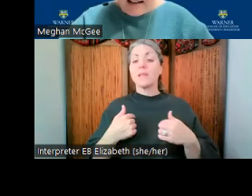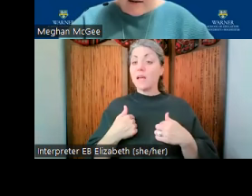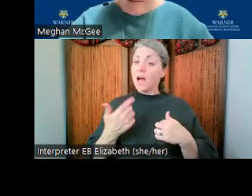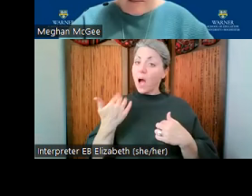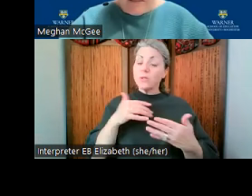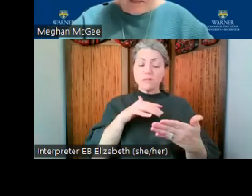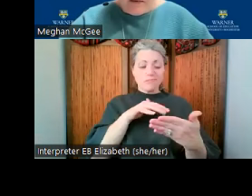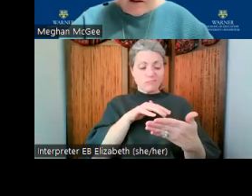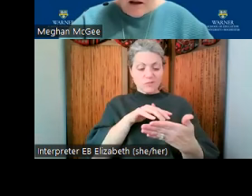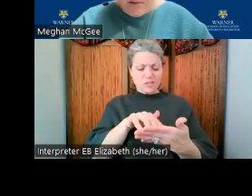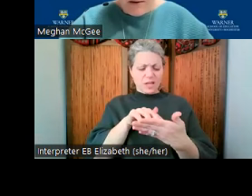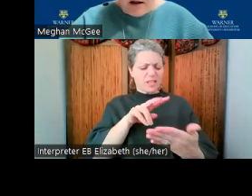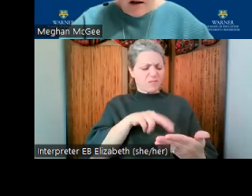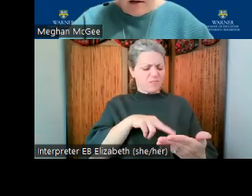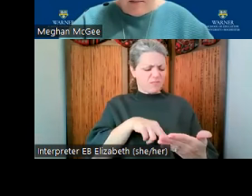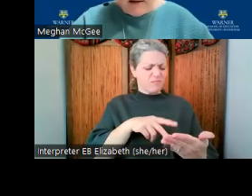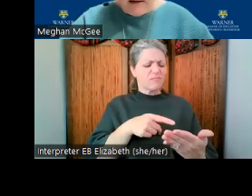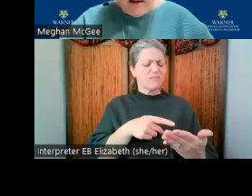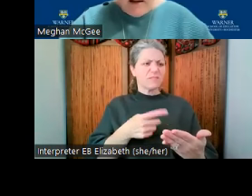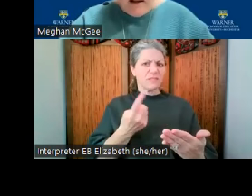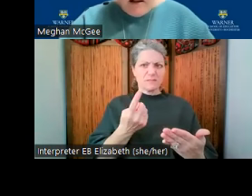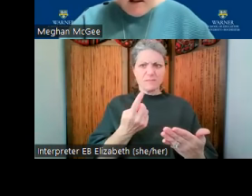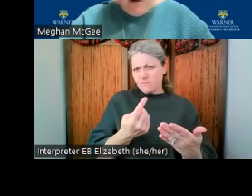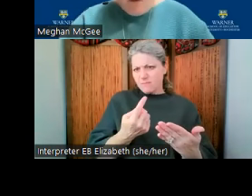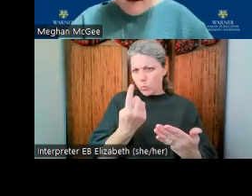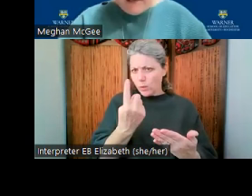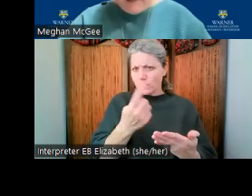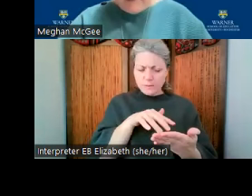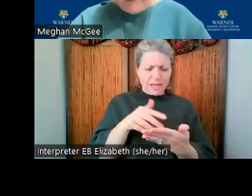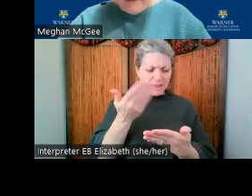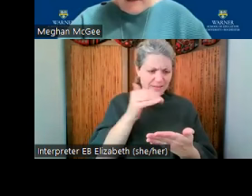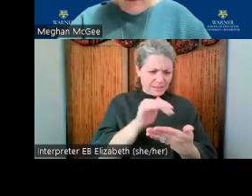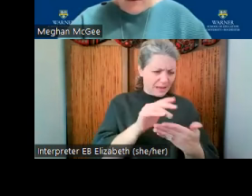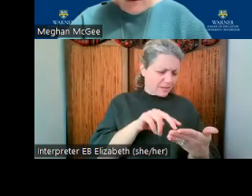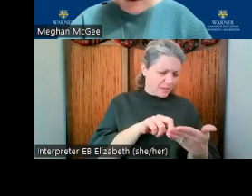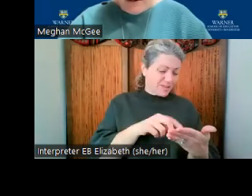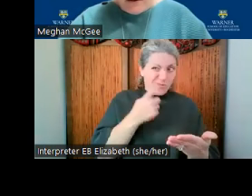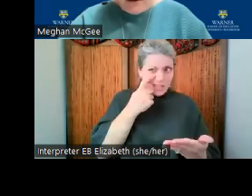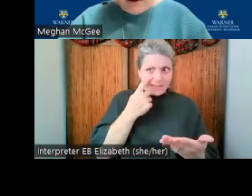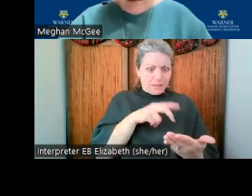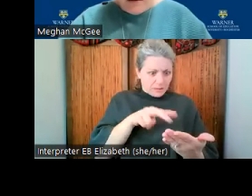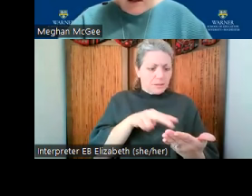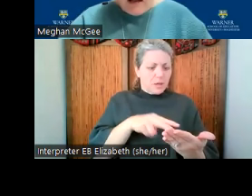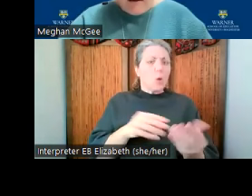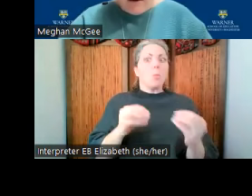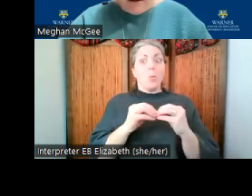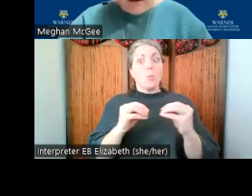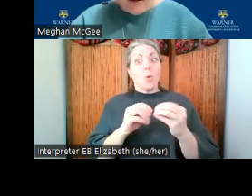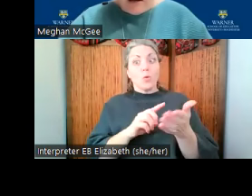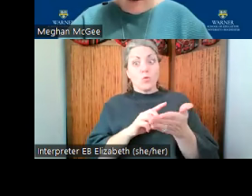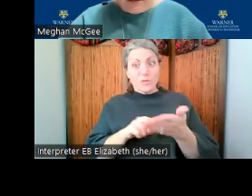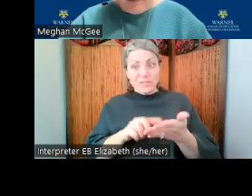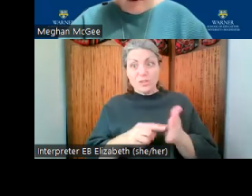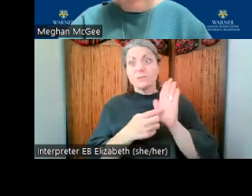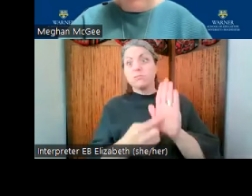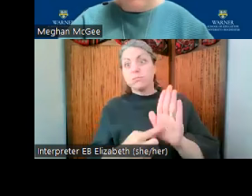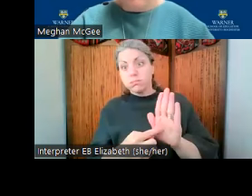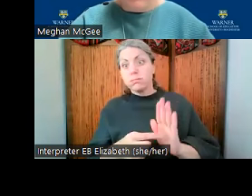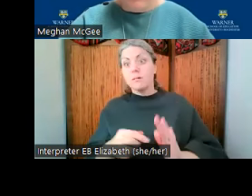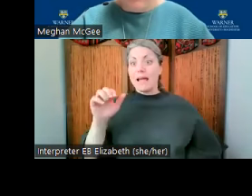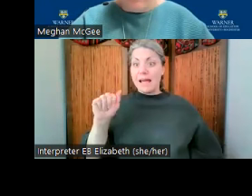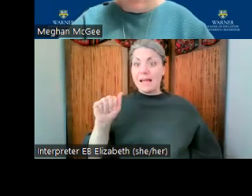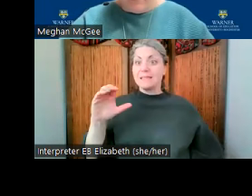exact numbers on, but we're beginning to see the evolution of research in terms of the adverse childhood